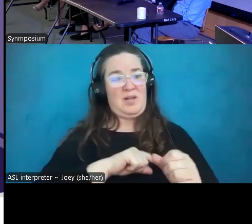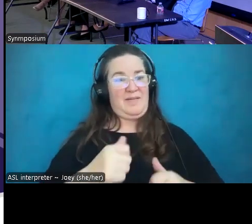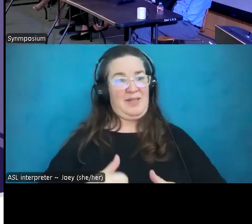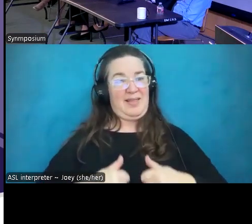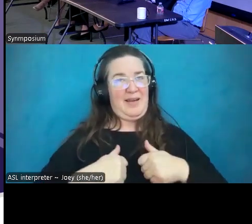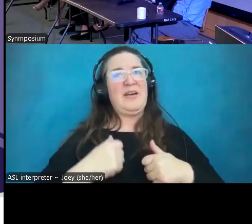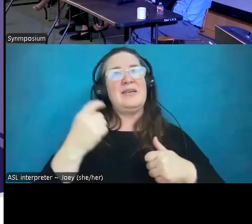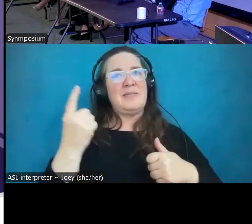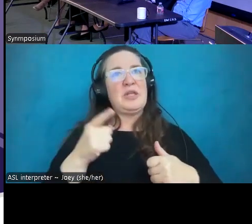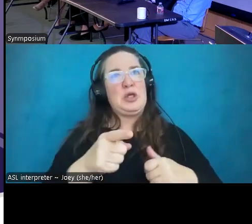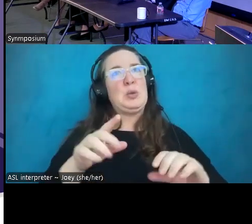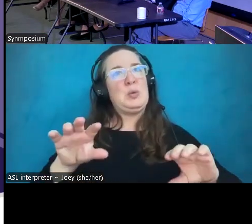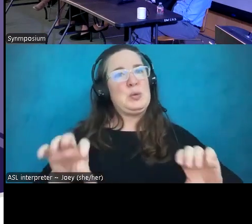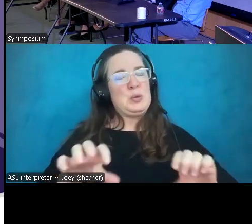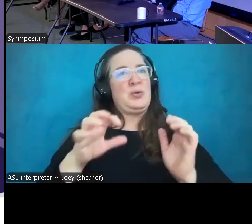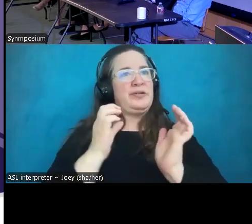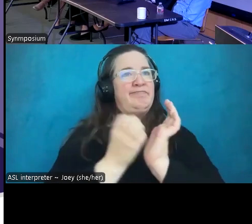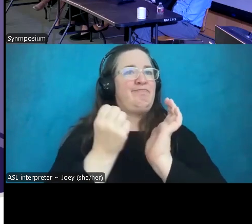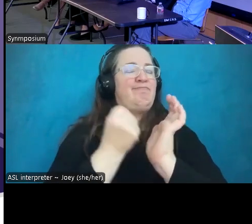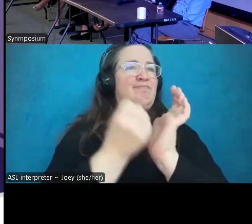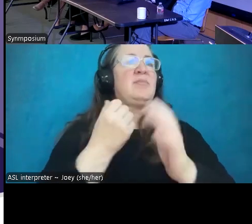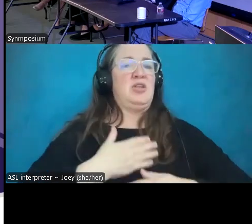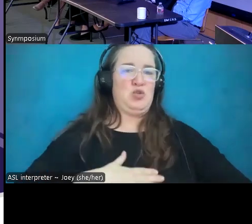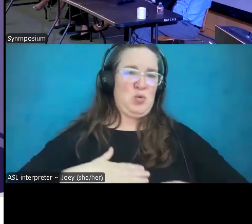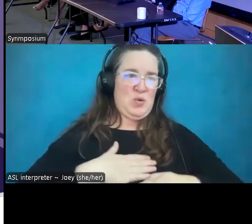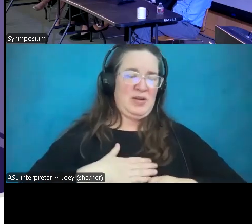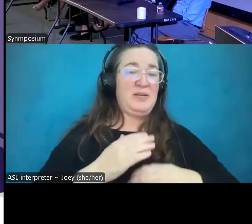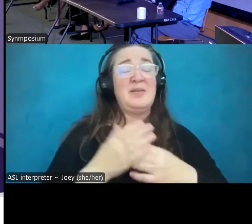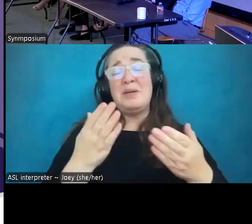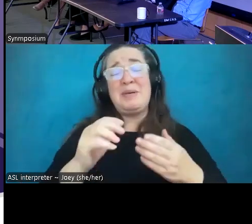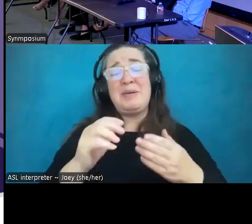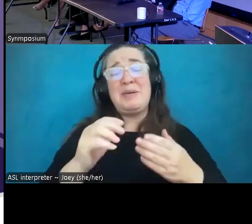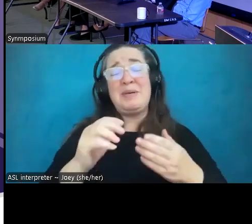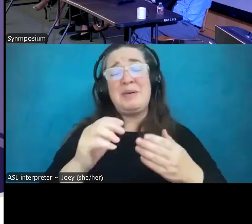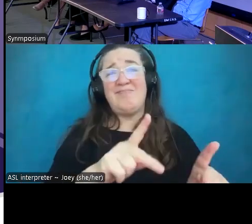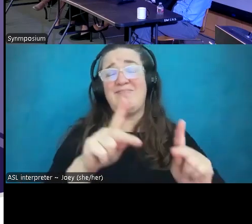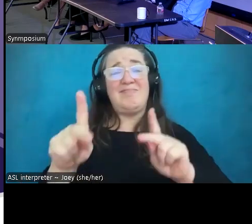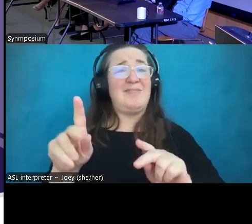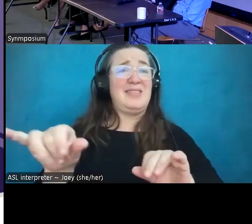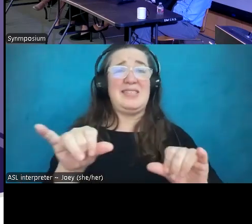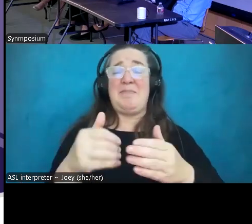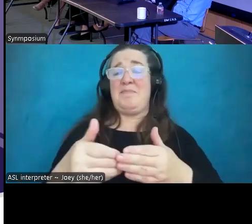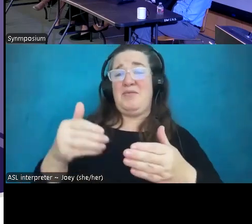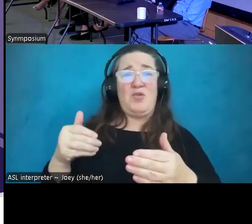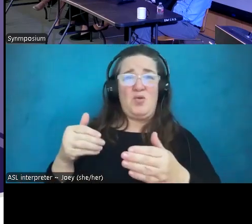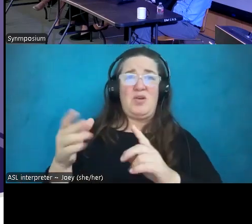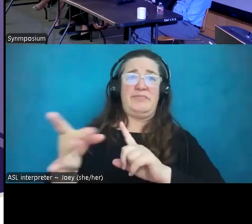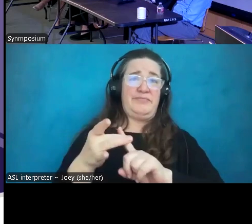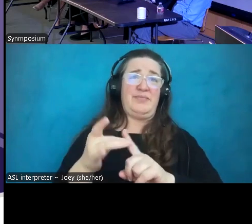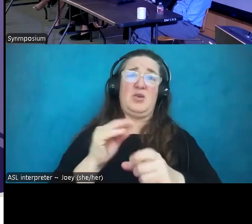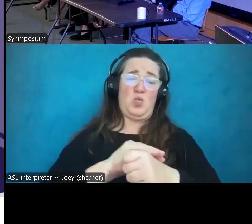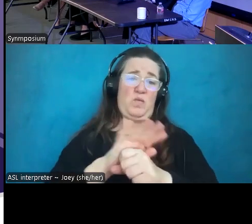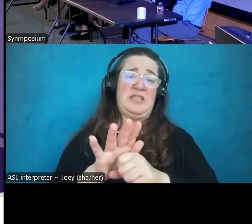you enjoy somehow. It may not be the same as what it was pre-COVID,